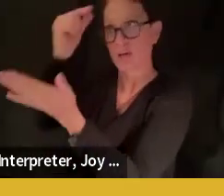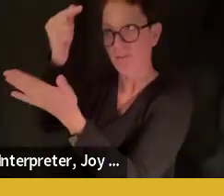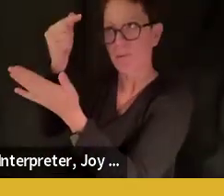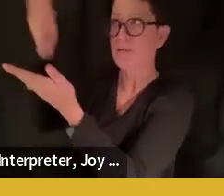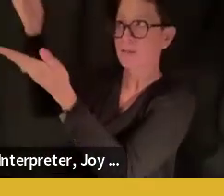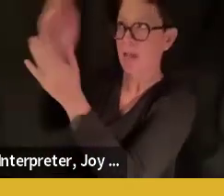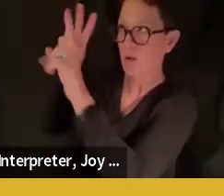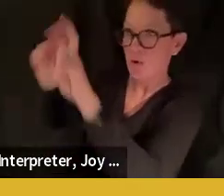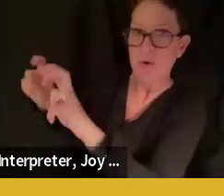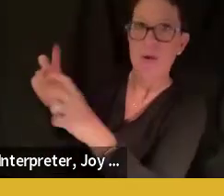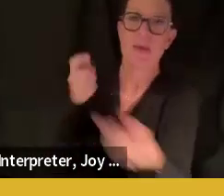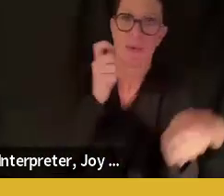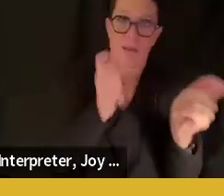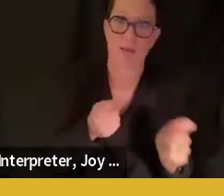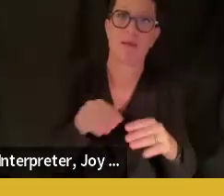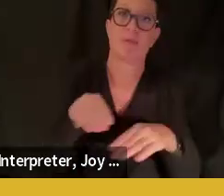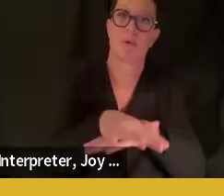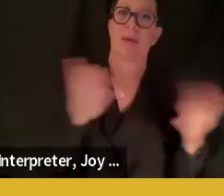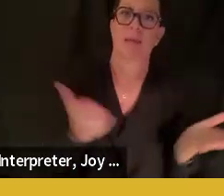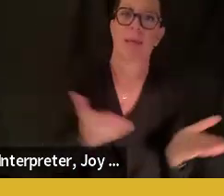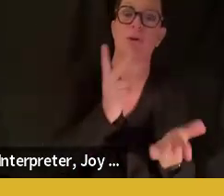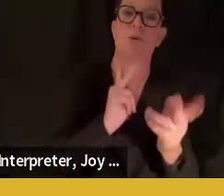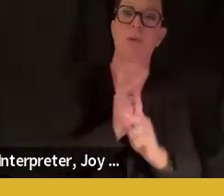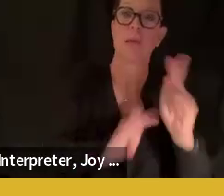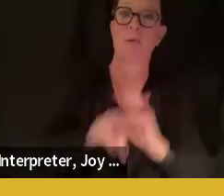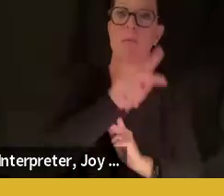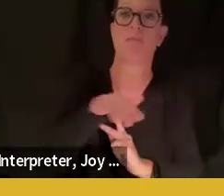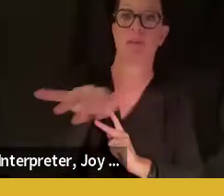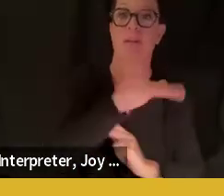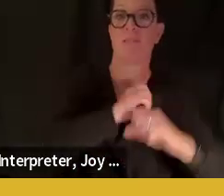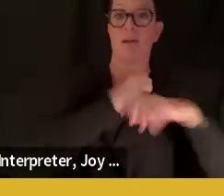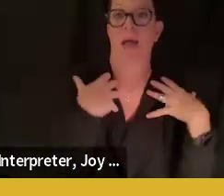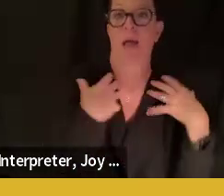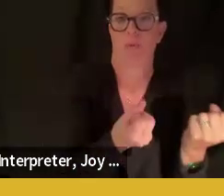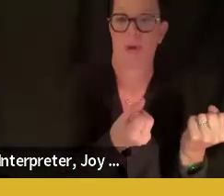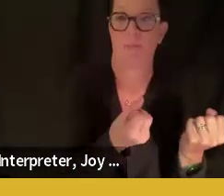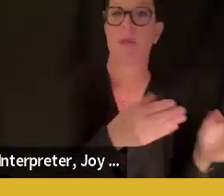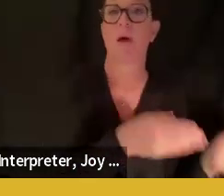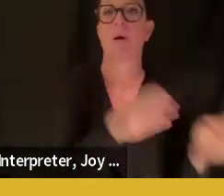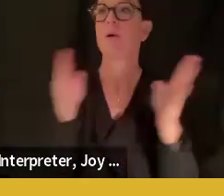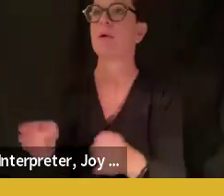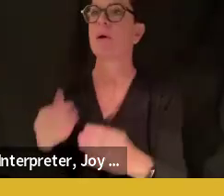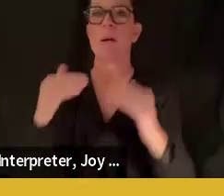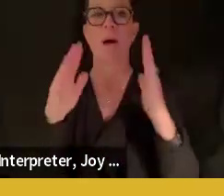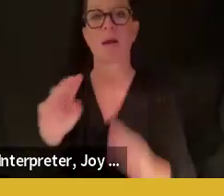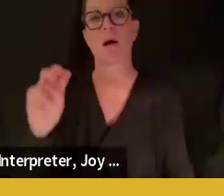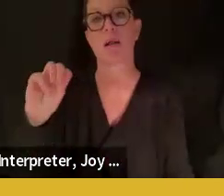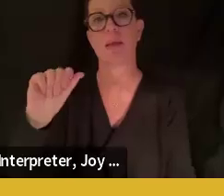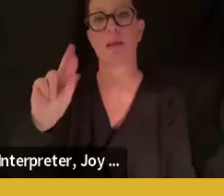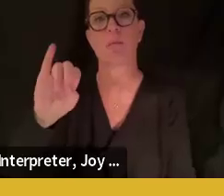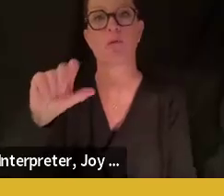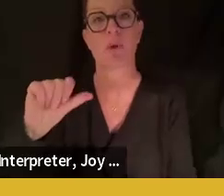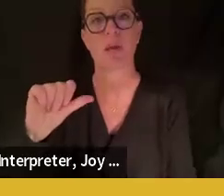local recommendations to keep Philadelphians healthy. I will turn it over to my colleague Maria, who